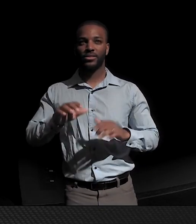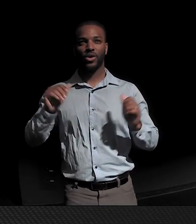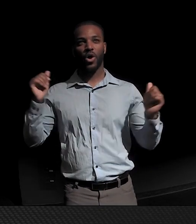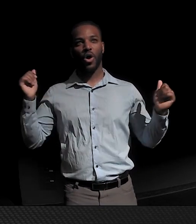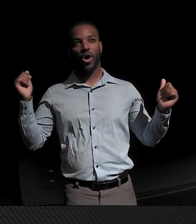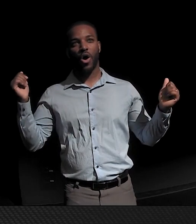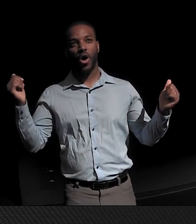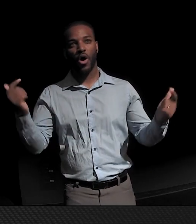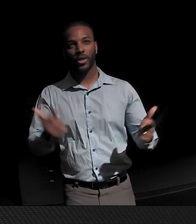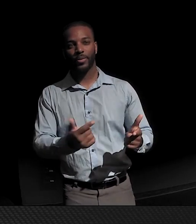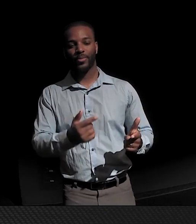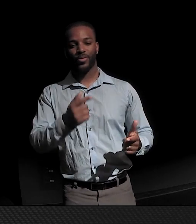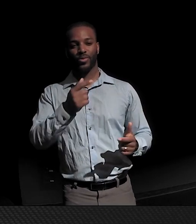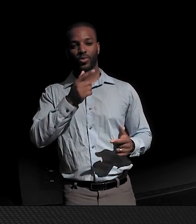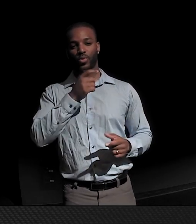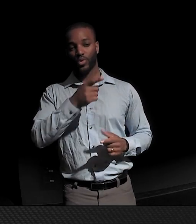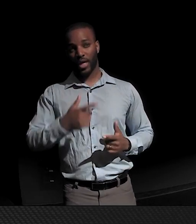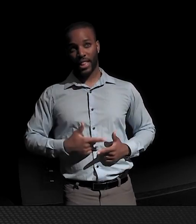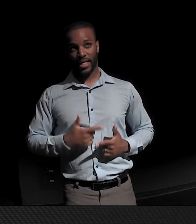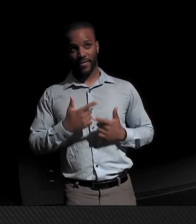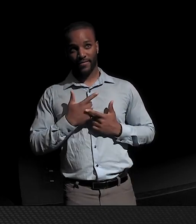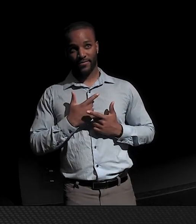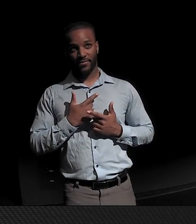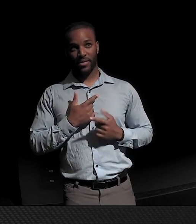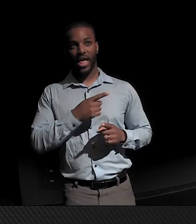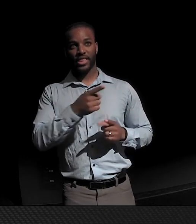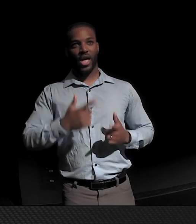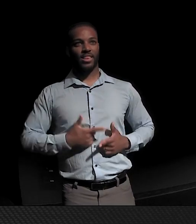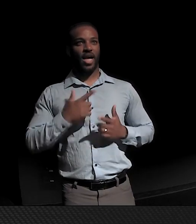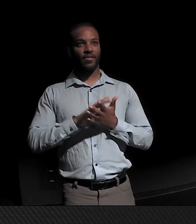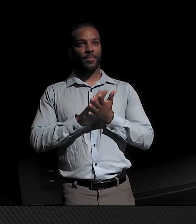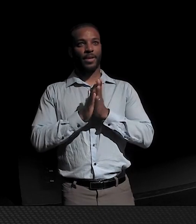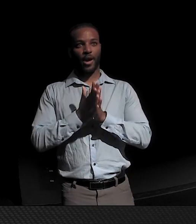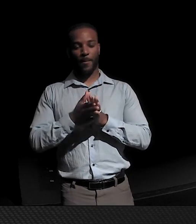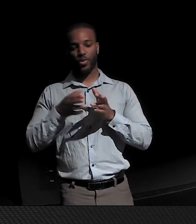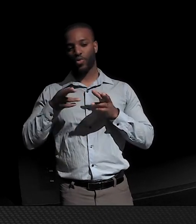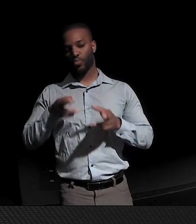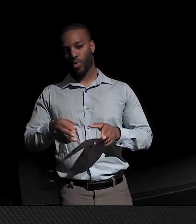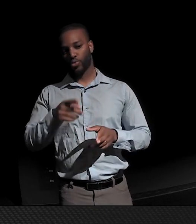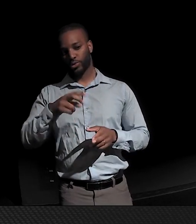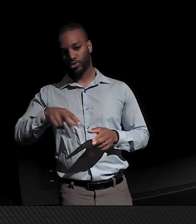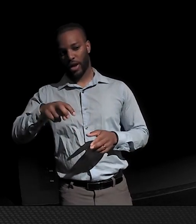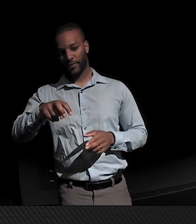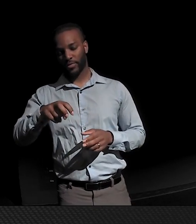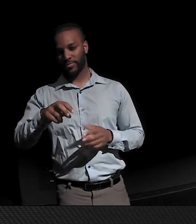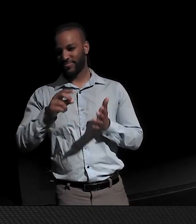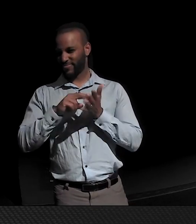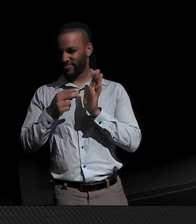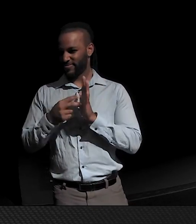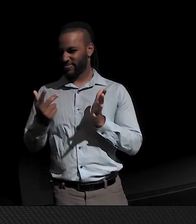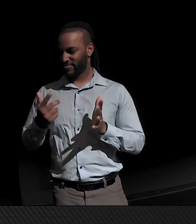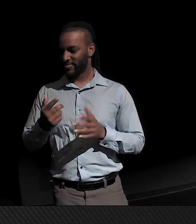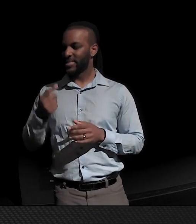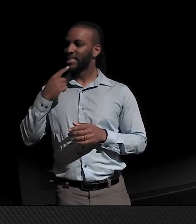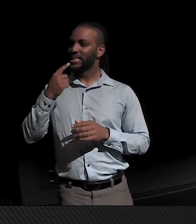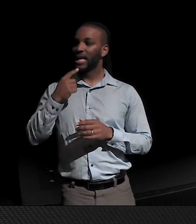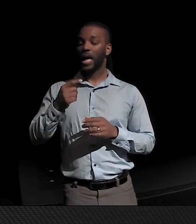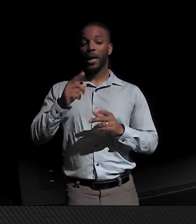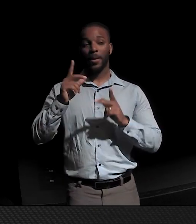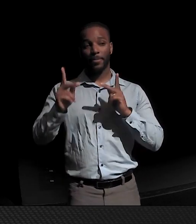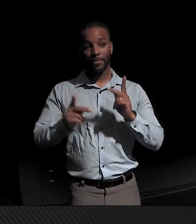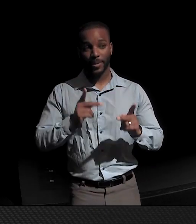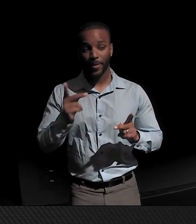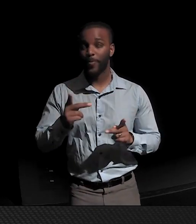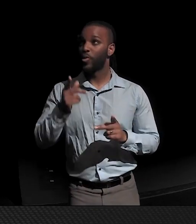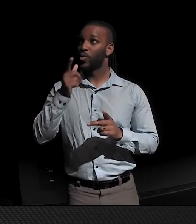those in whom you live, whose lives become roads you travel." The psalmist is saying, how blessed are those in